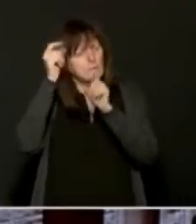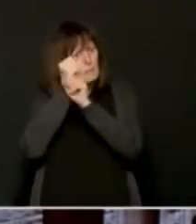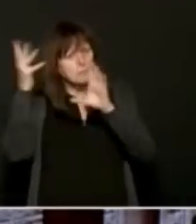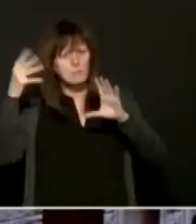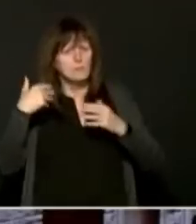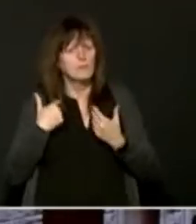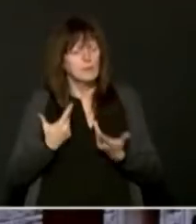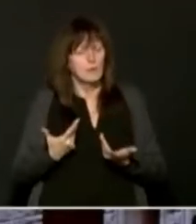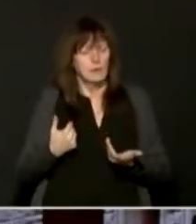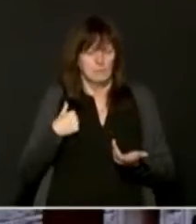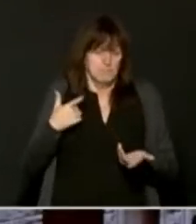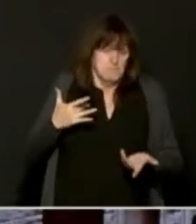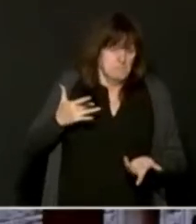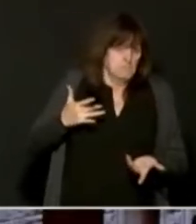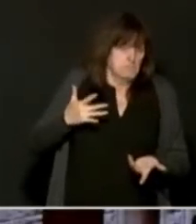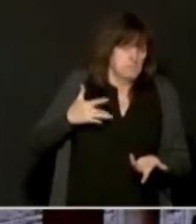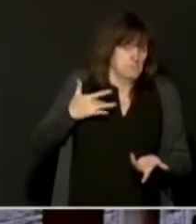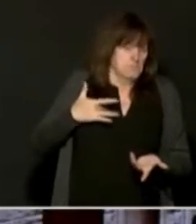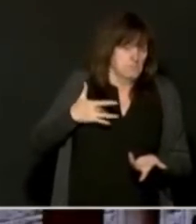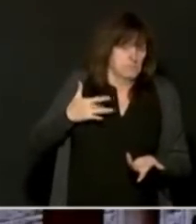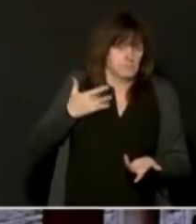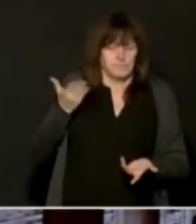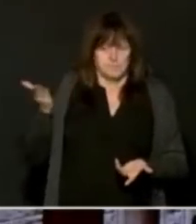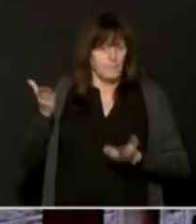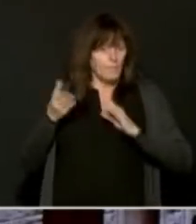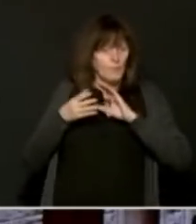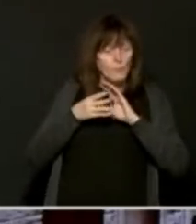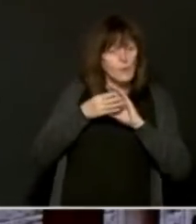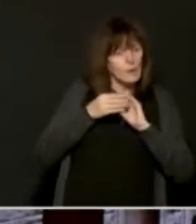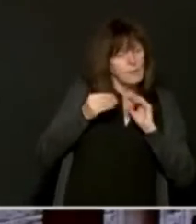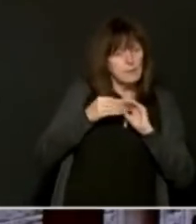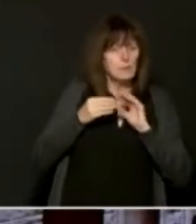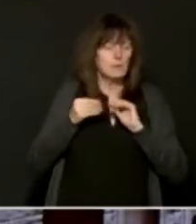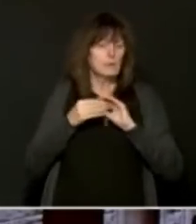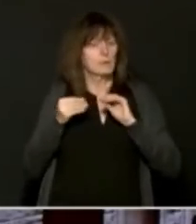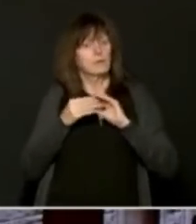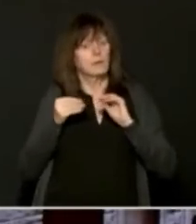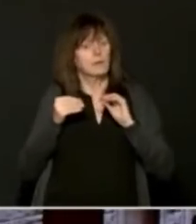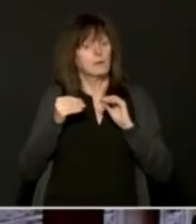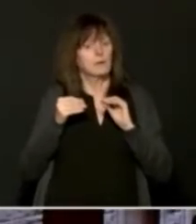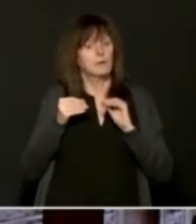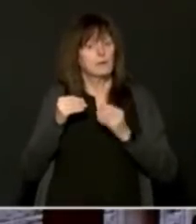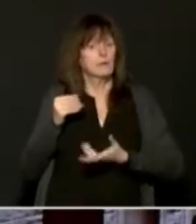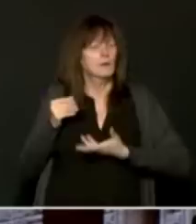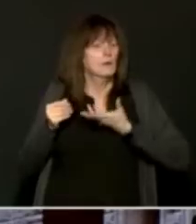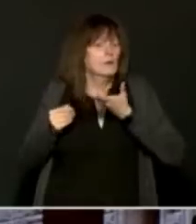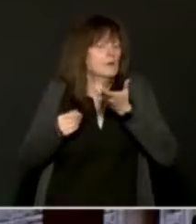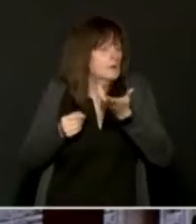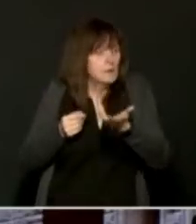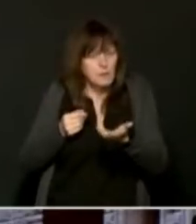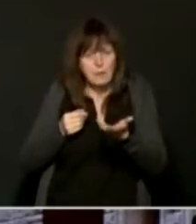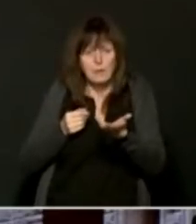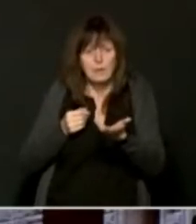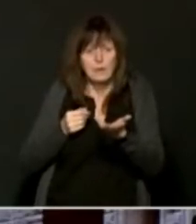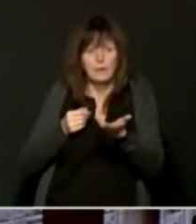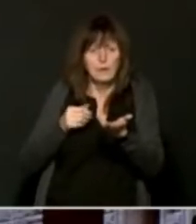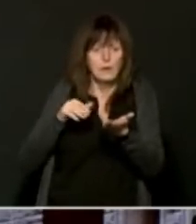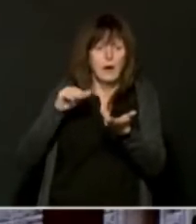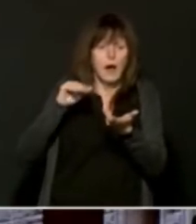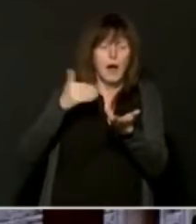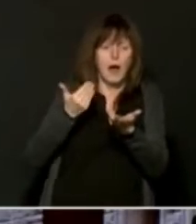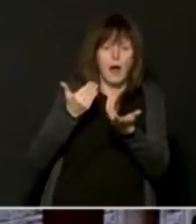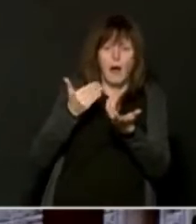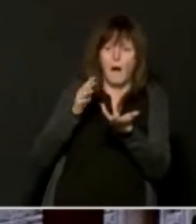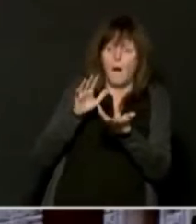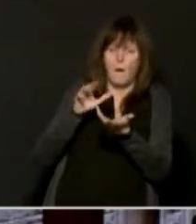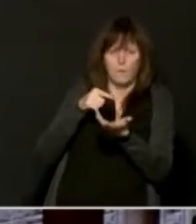had a message that came out in a way that was interpreted differently than I'm interpreting